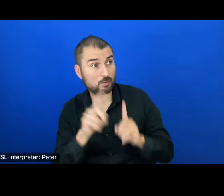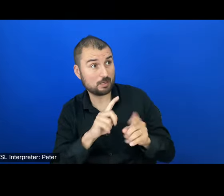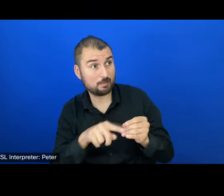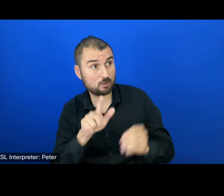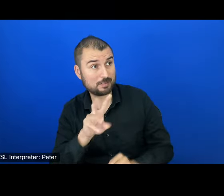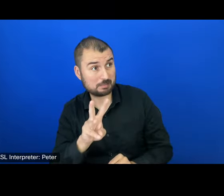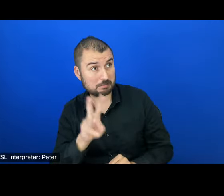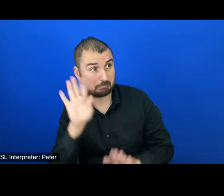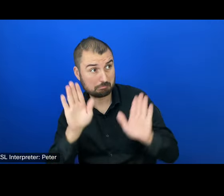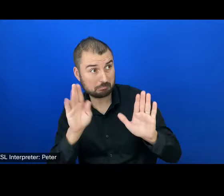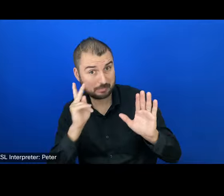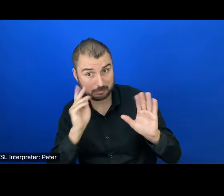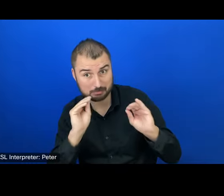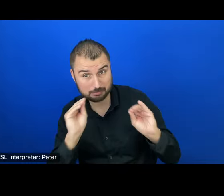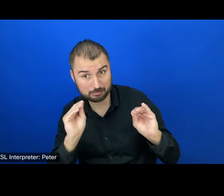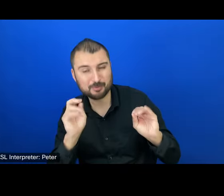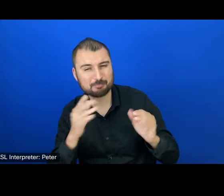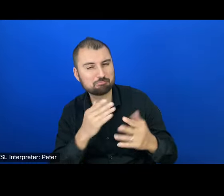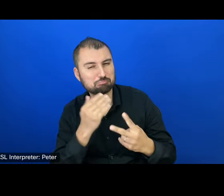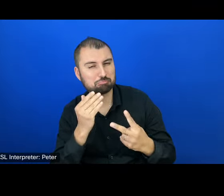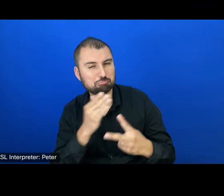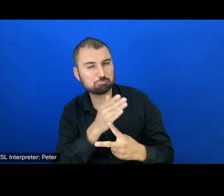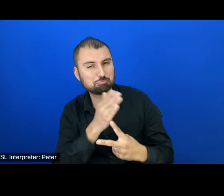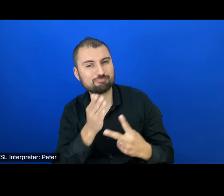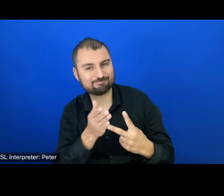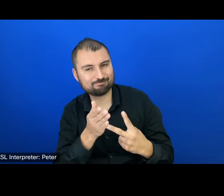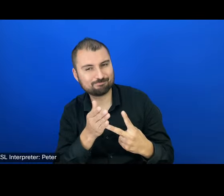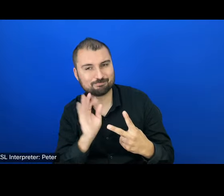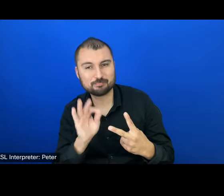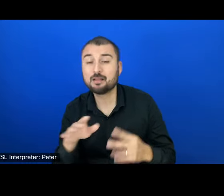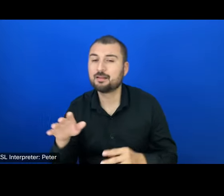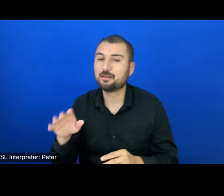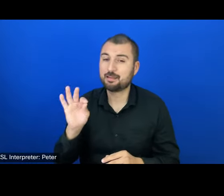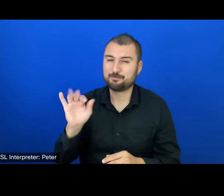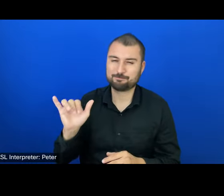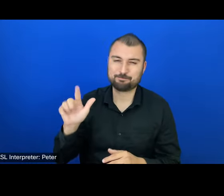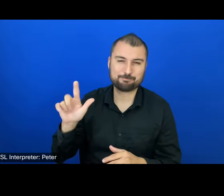go to 27. Okay. FY27,